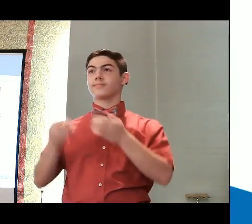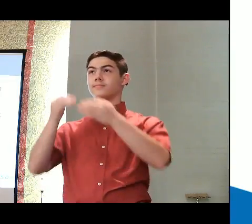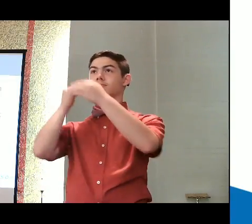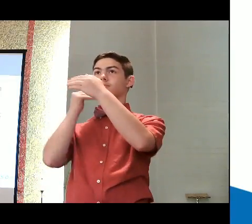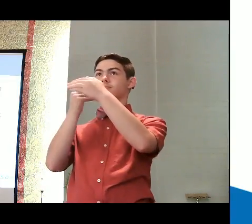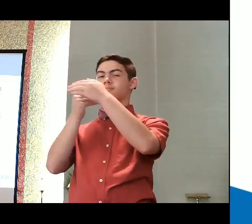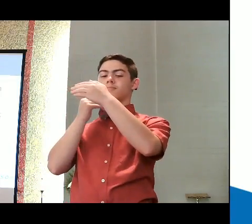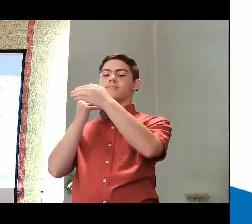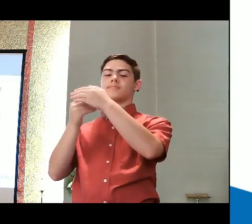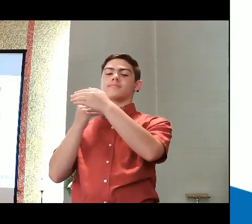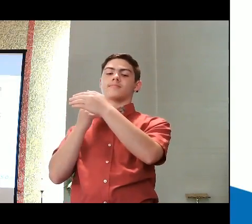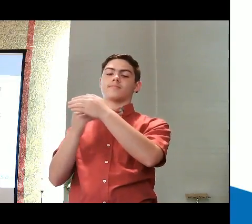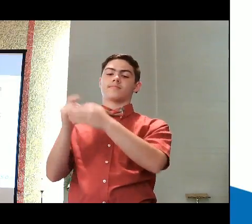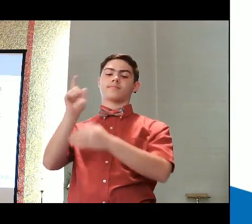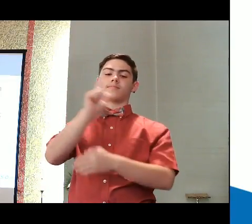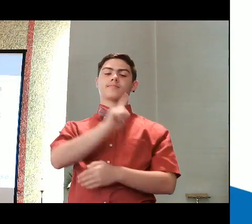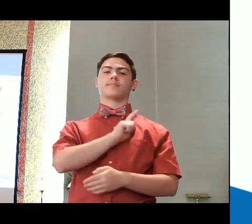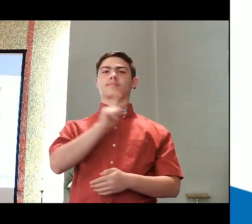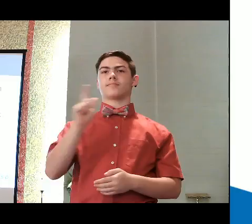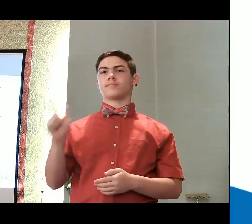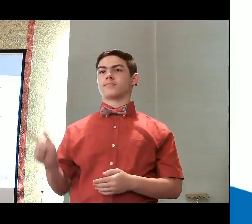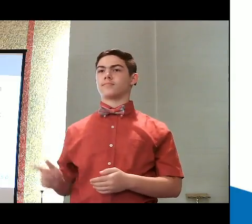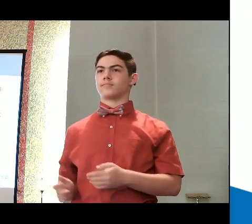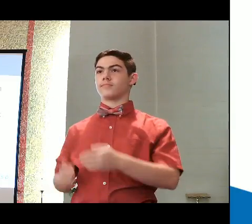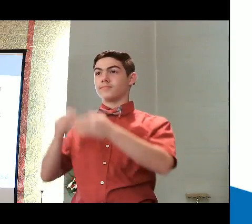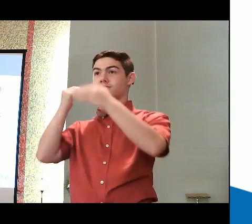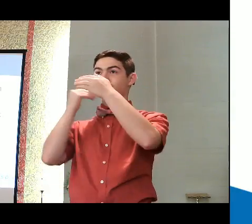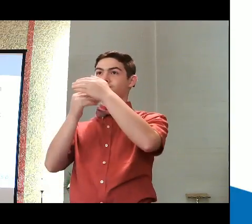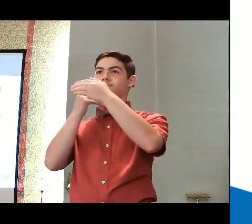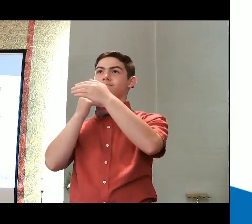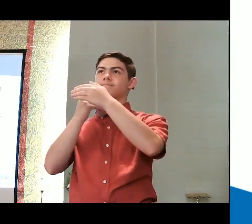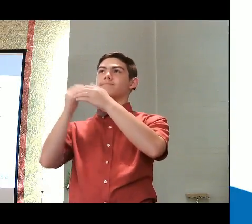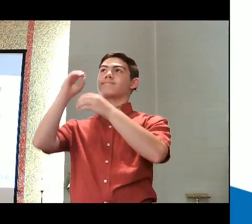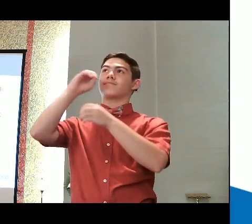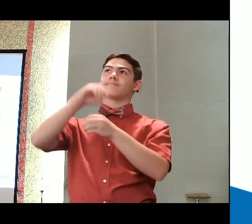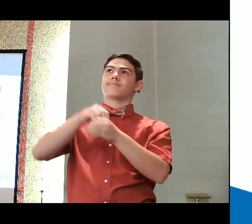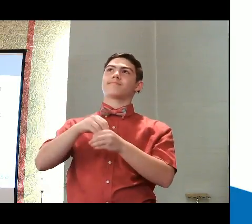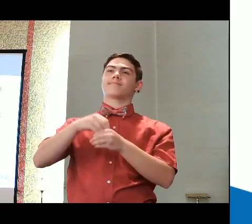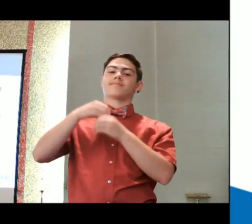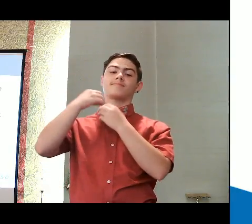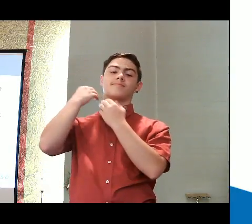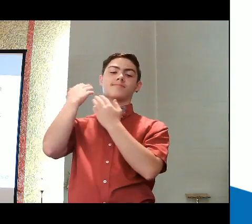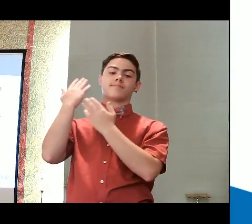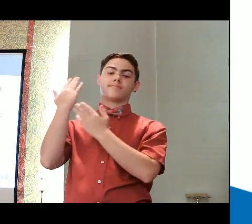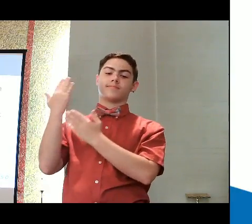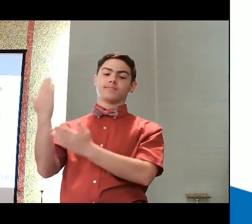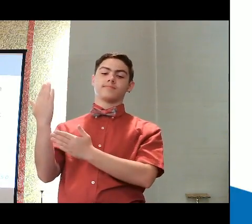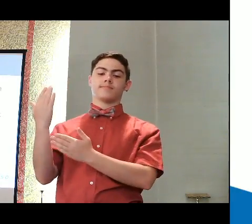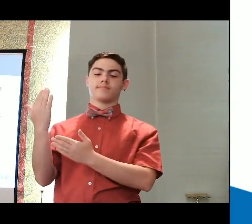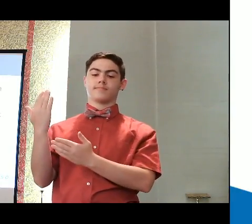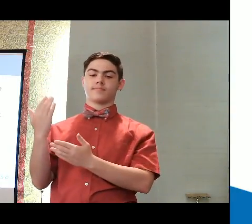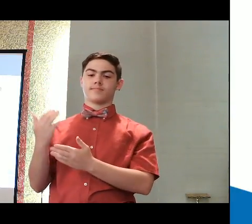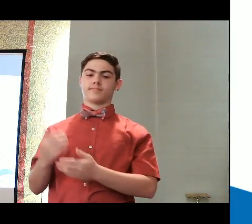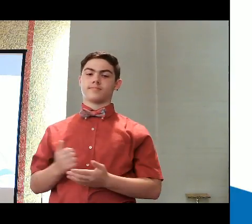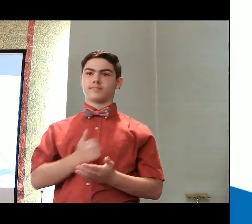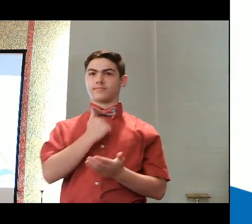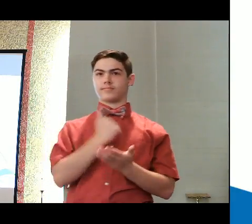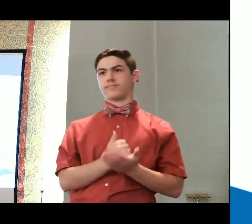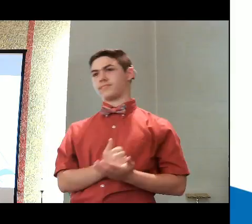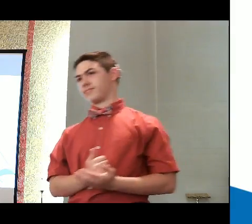Draw me deeper, Lord, deeper, Lord, in